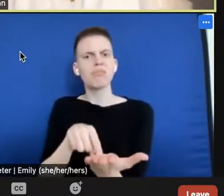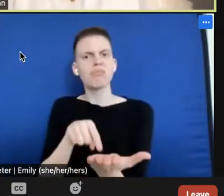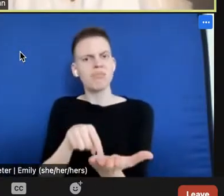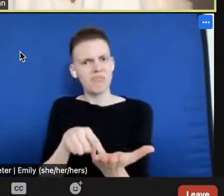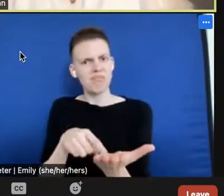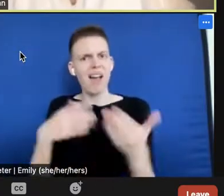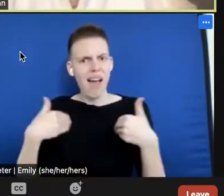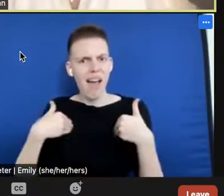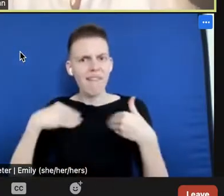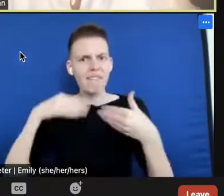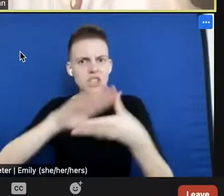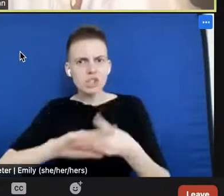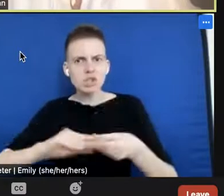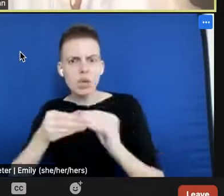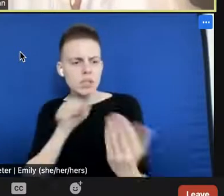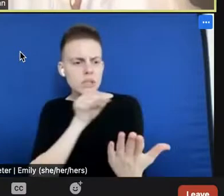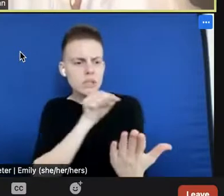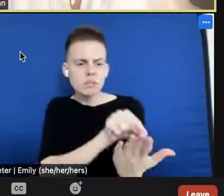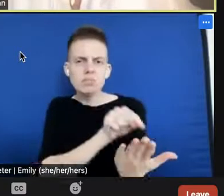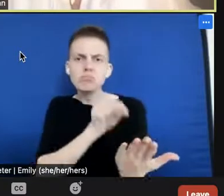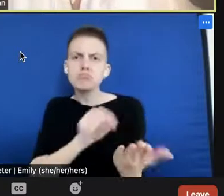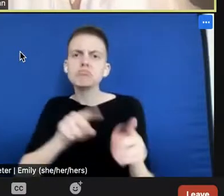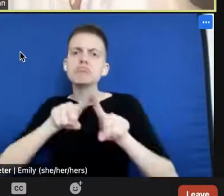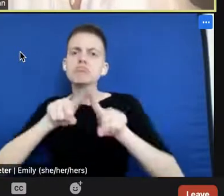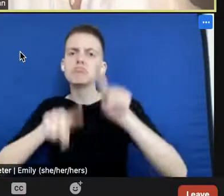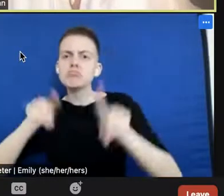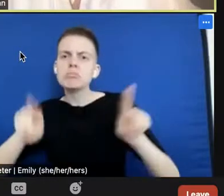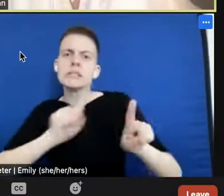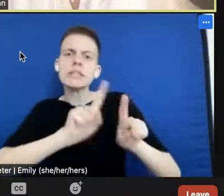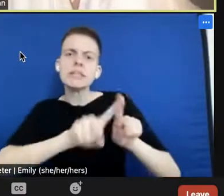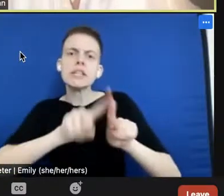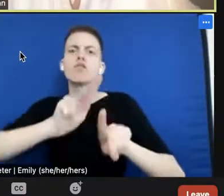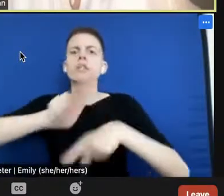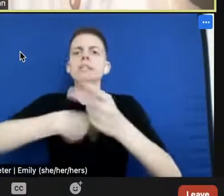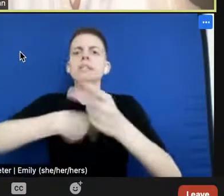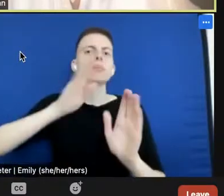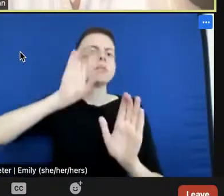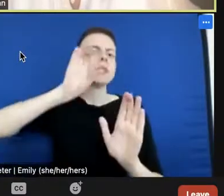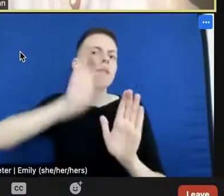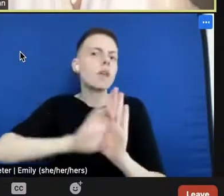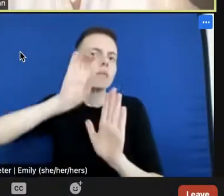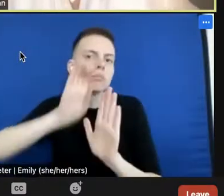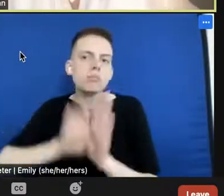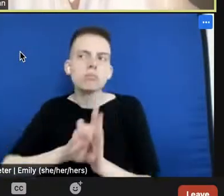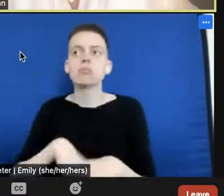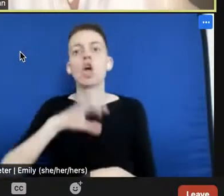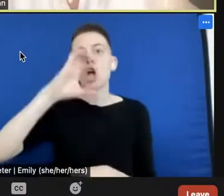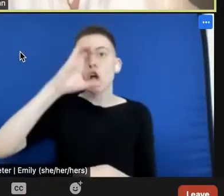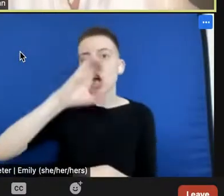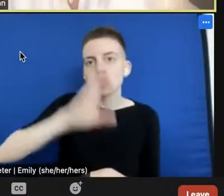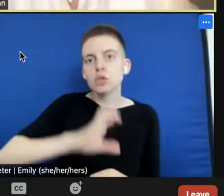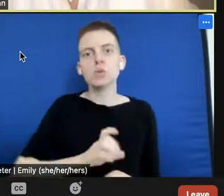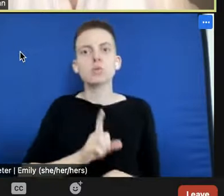stories that have different kinds of illustrations and photographs to captivate the attention of the